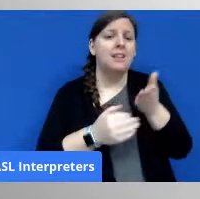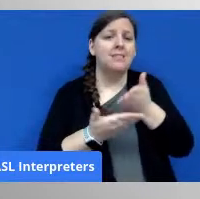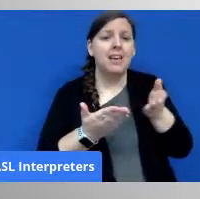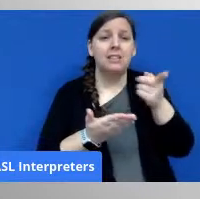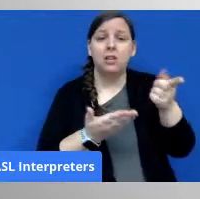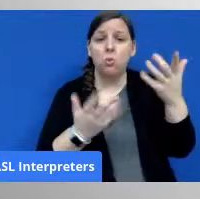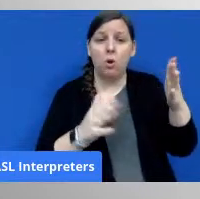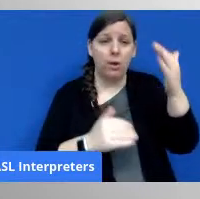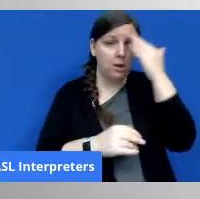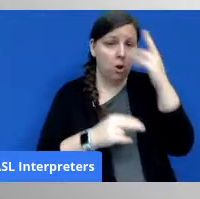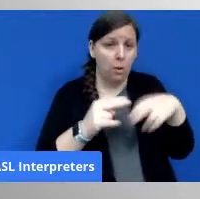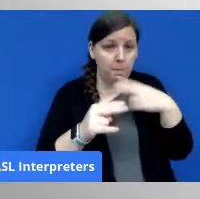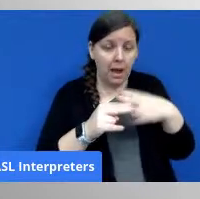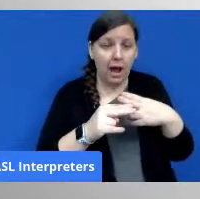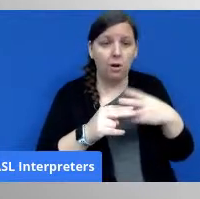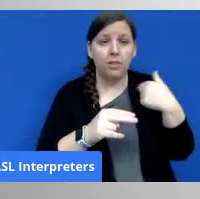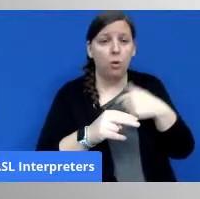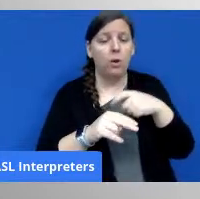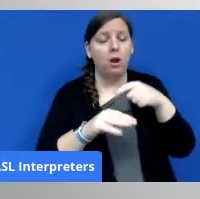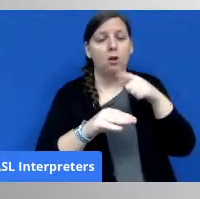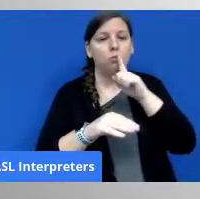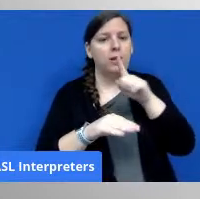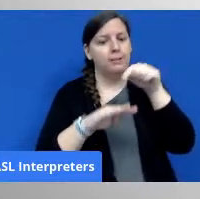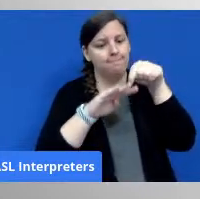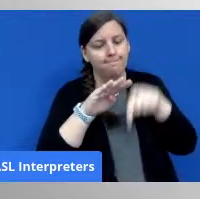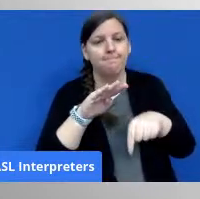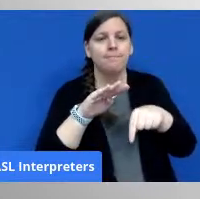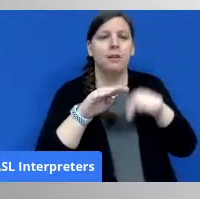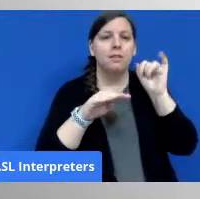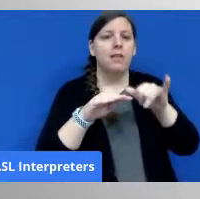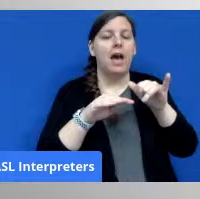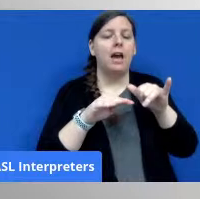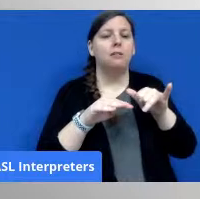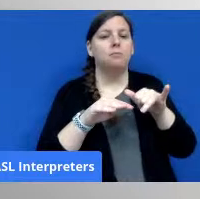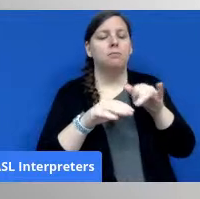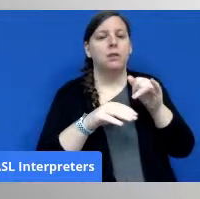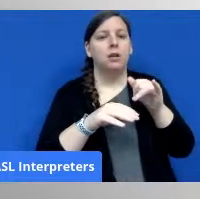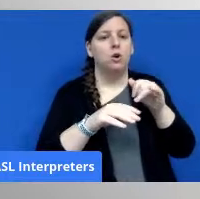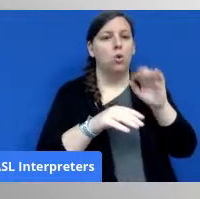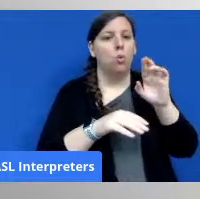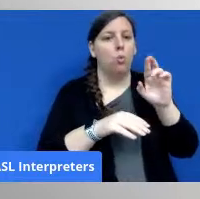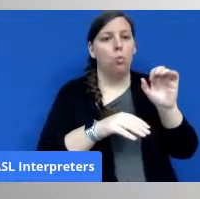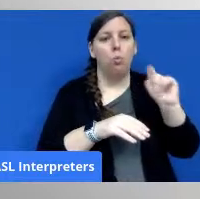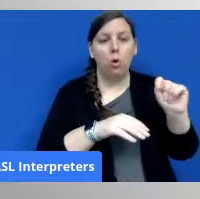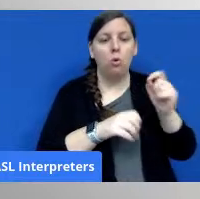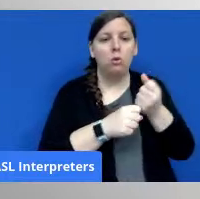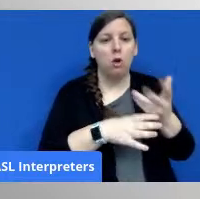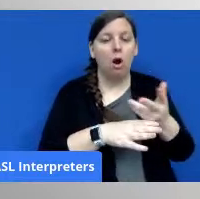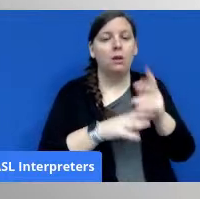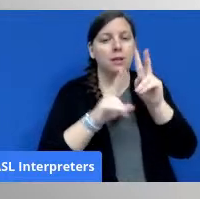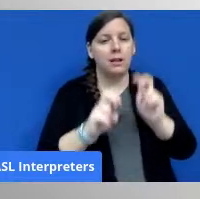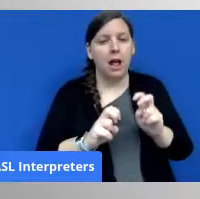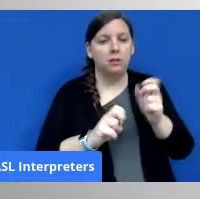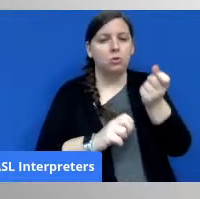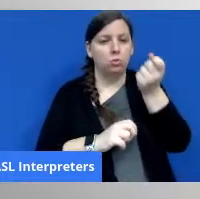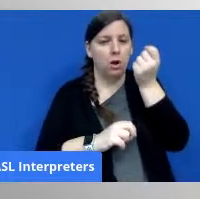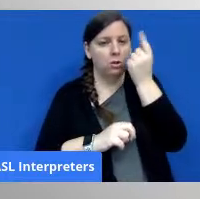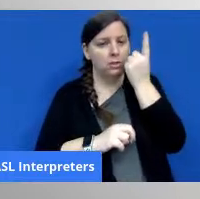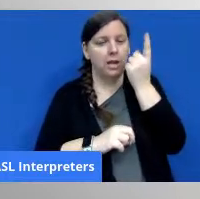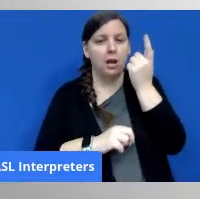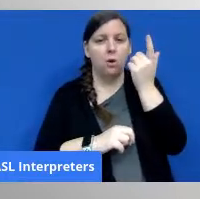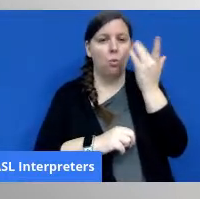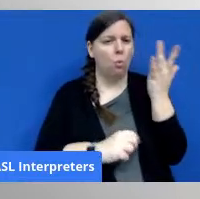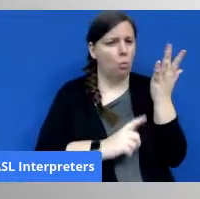already know, that we're really digging into that root cause analysis to understand why around so much of what